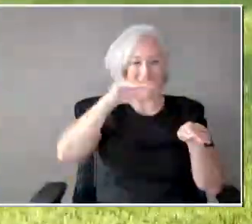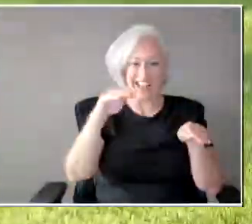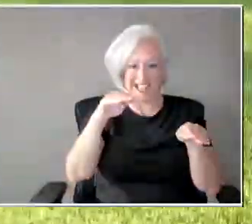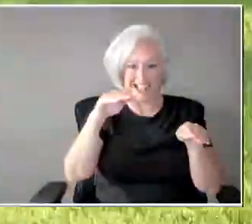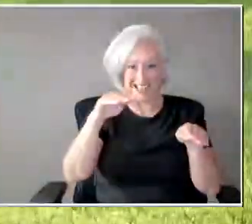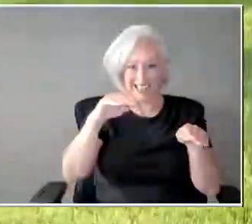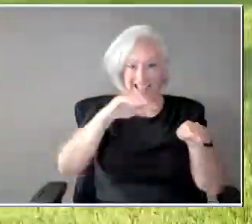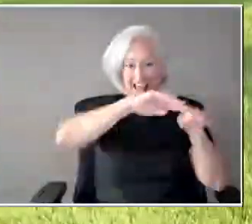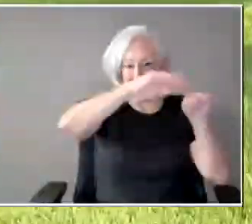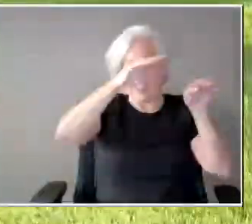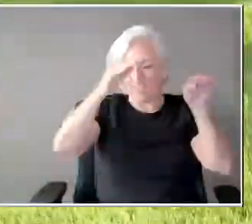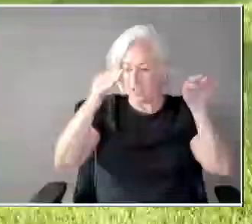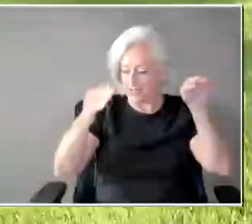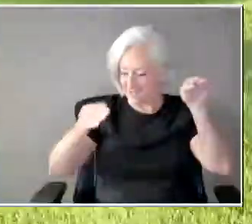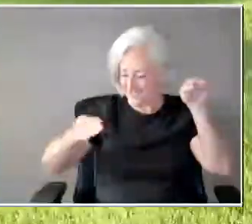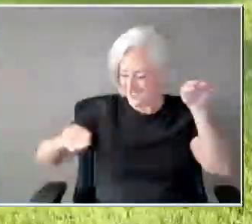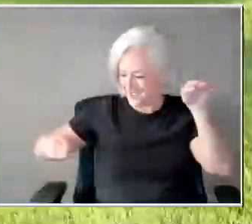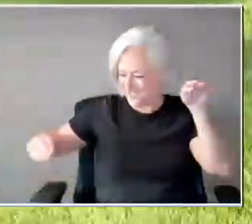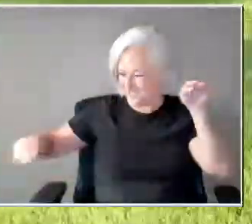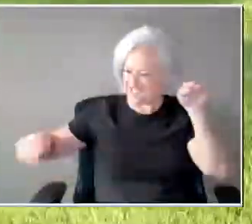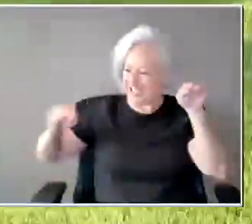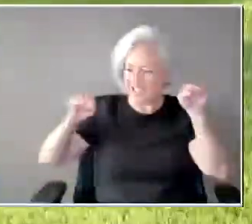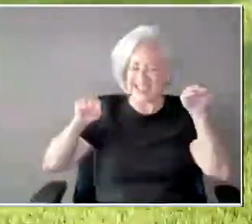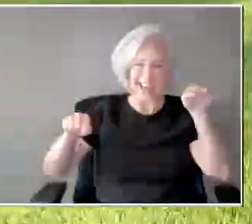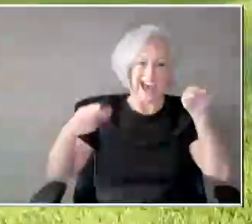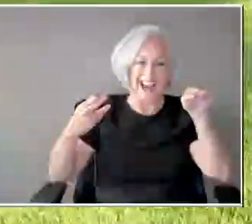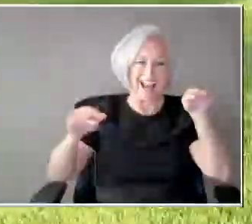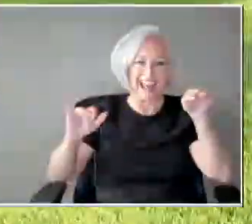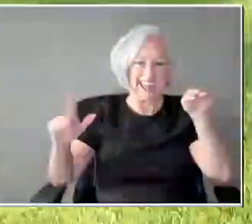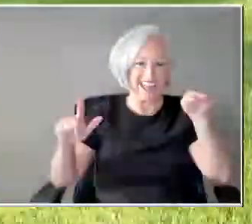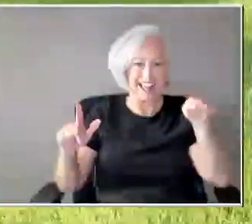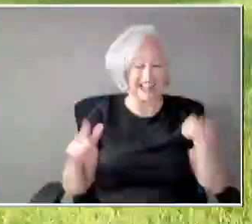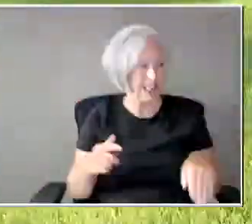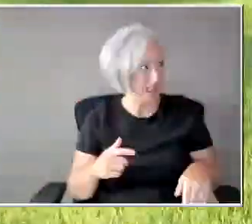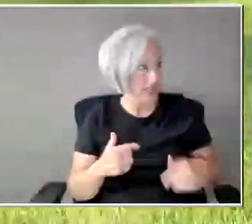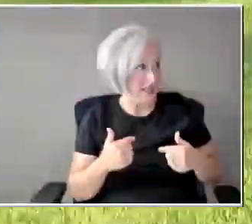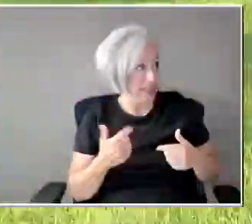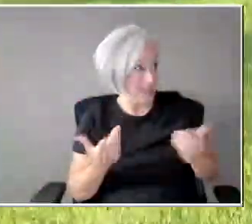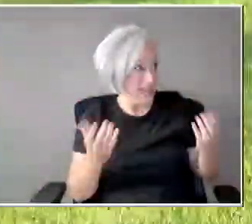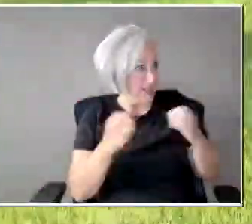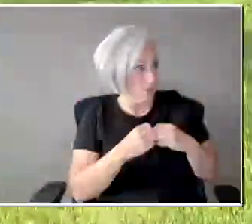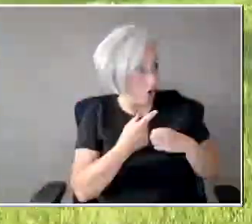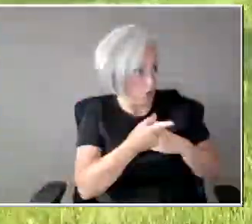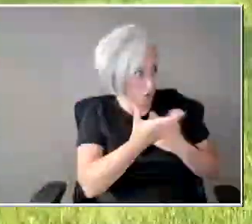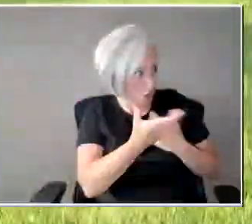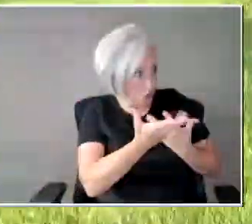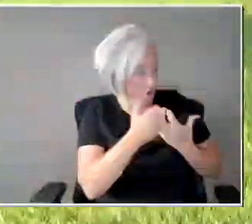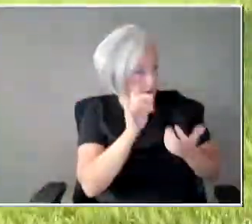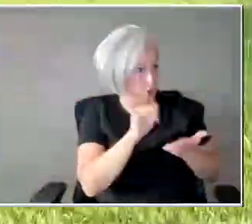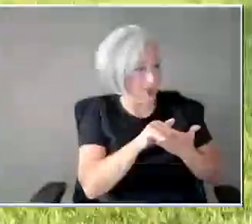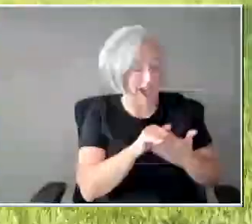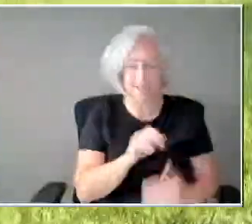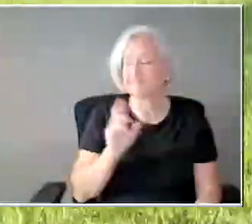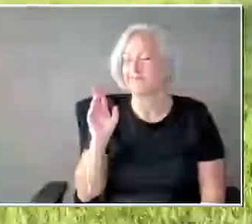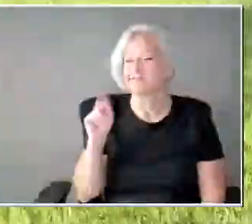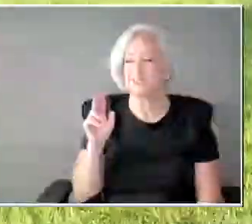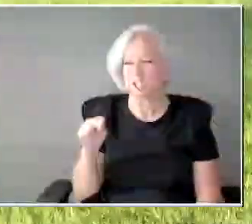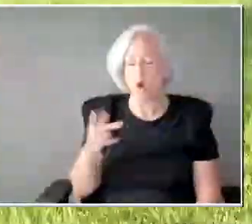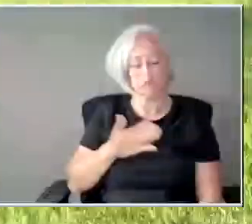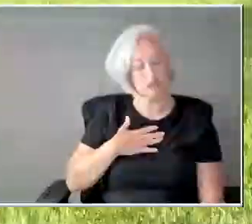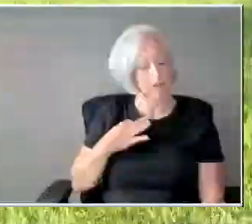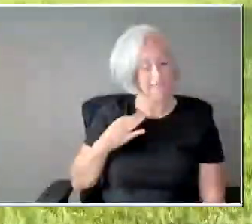This is the hill. That's a little bit more. Are you sure you don't want to do it? No, I'm good. Like I said, I volunteered you,